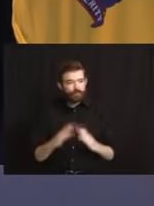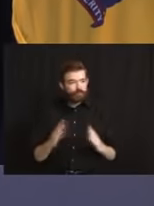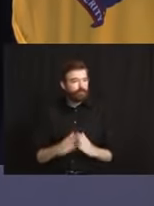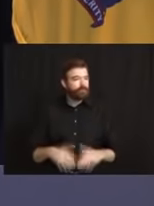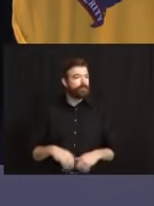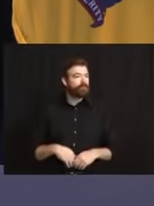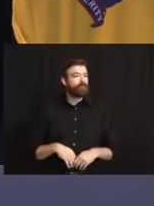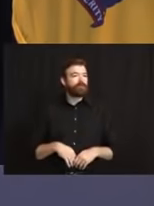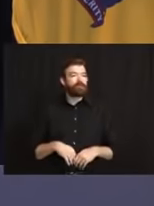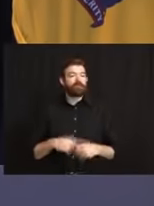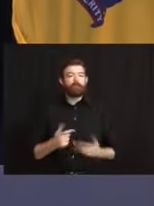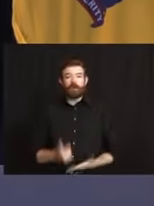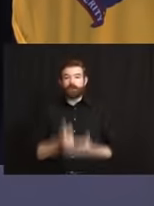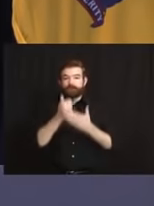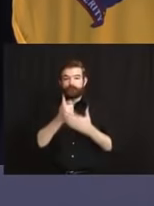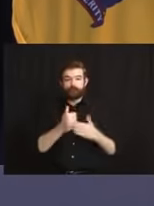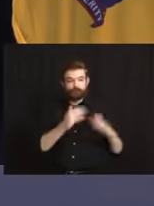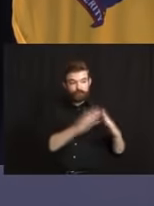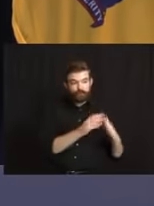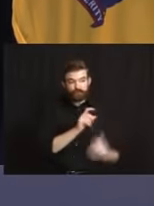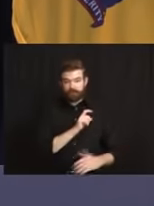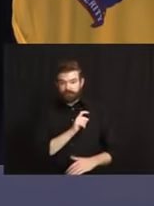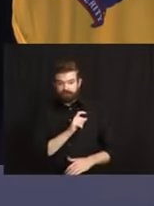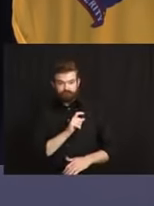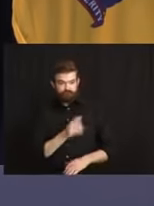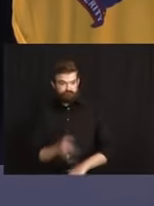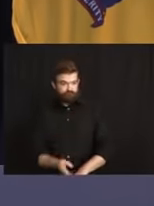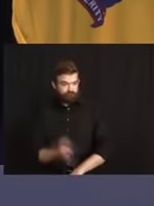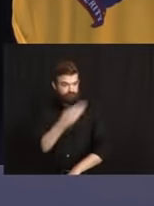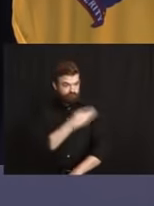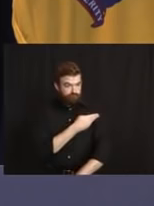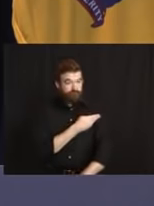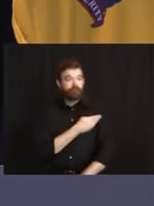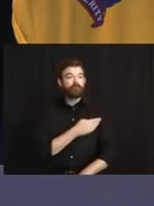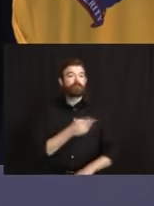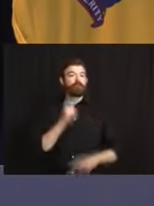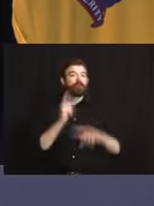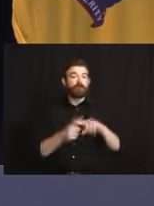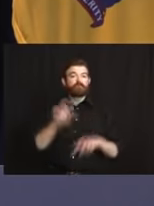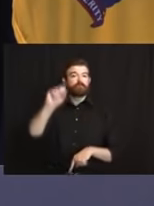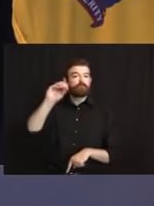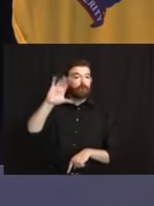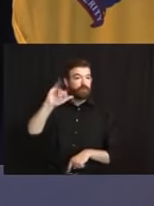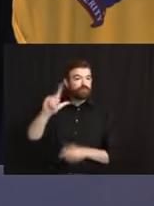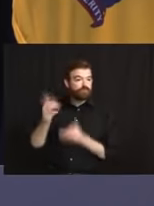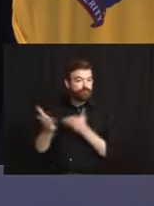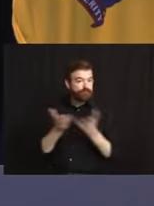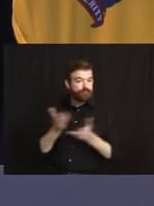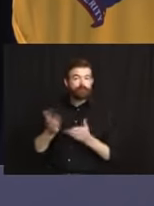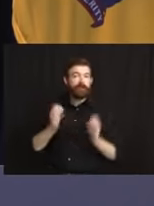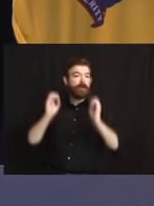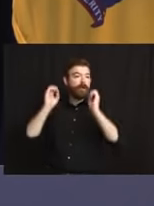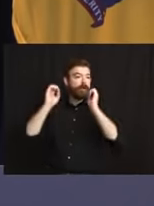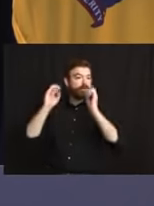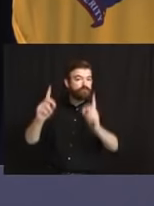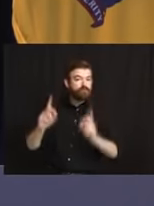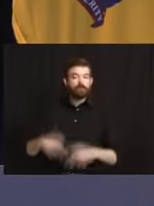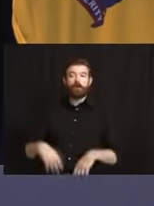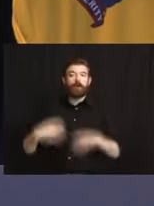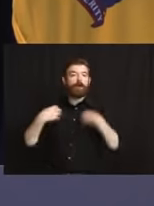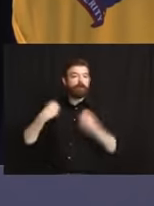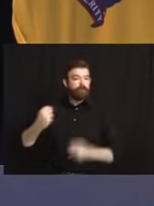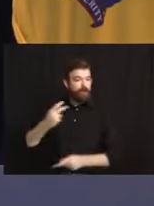law enforcement and the community, but where are you on social services, on education, on health care, on not